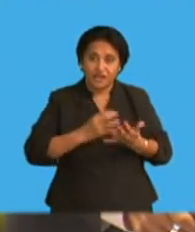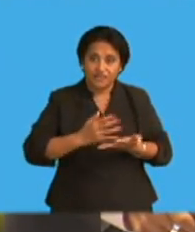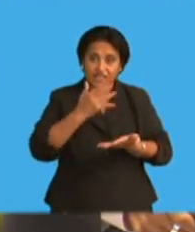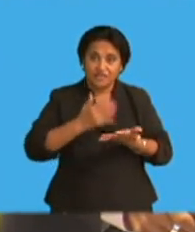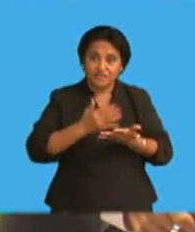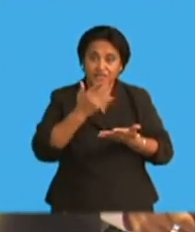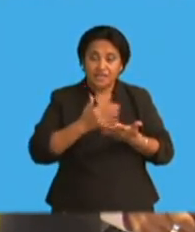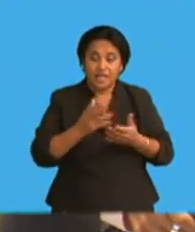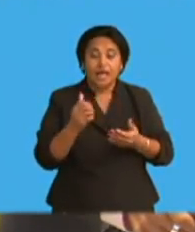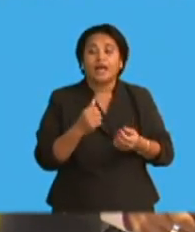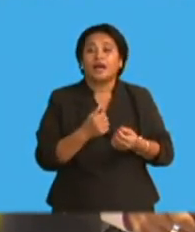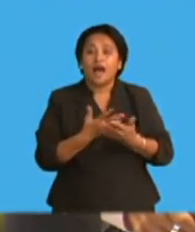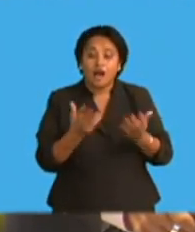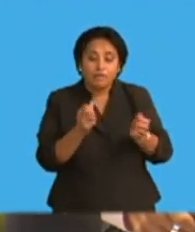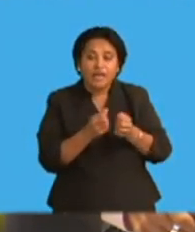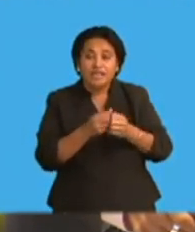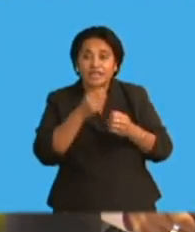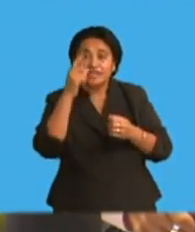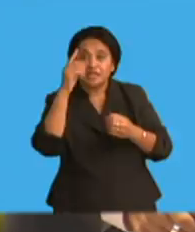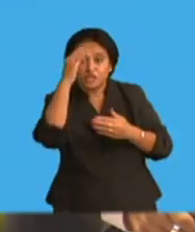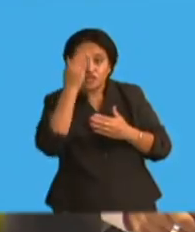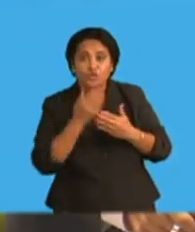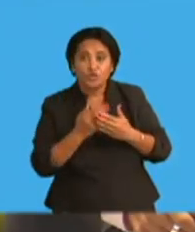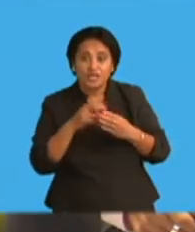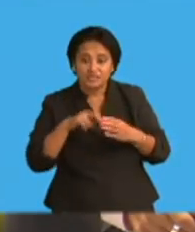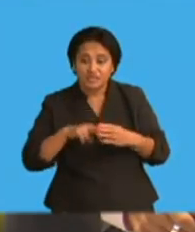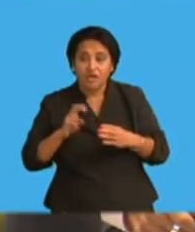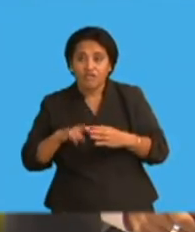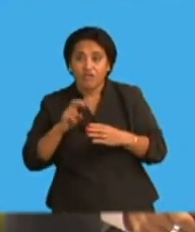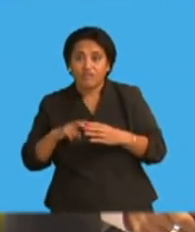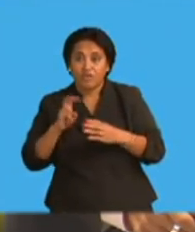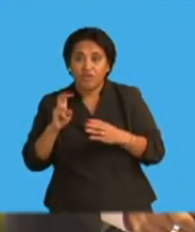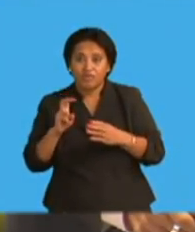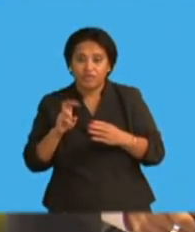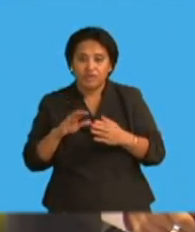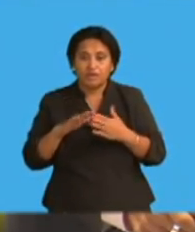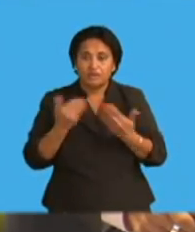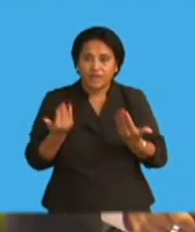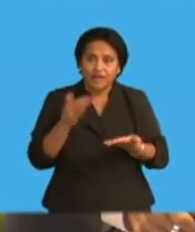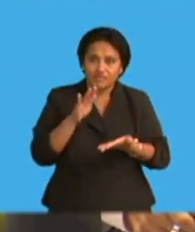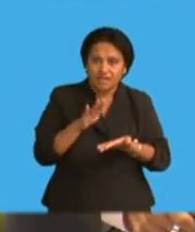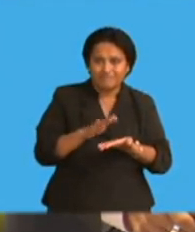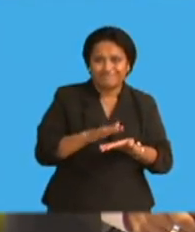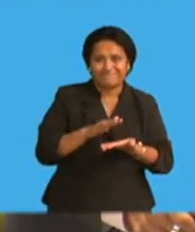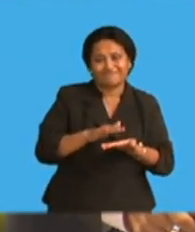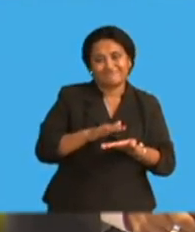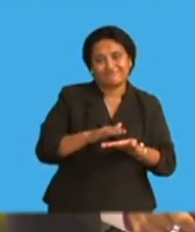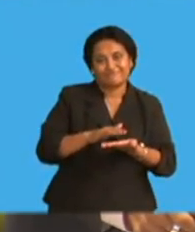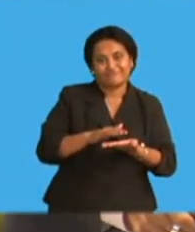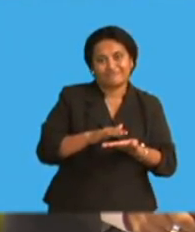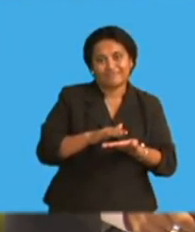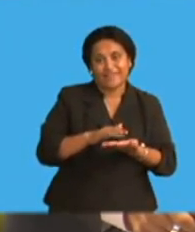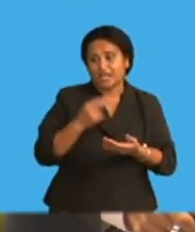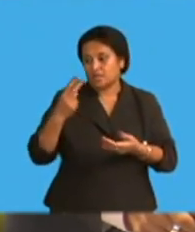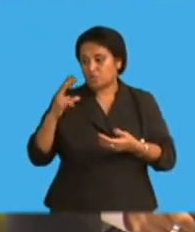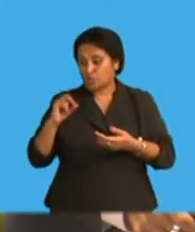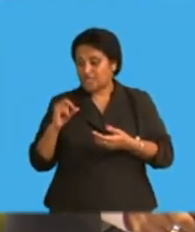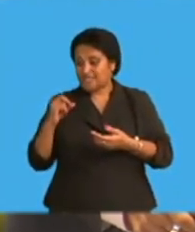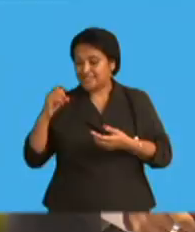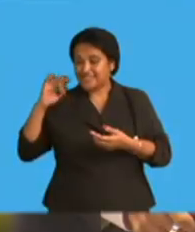school dropouts has dropped from 31.9% in 2010 to 2012